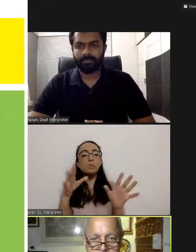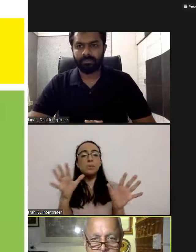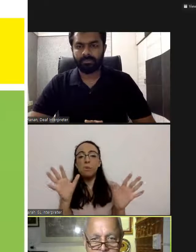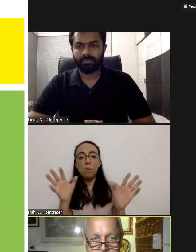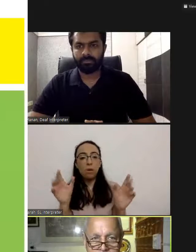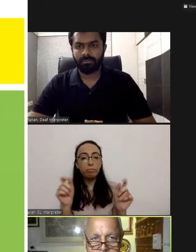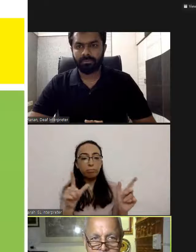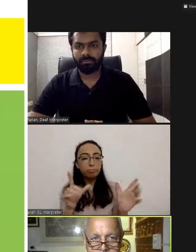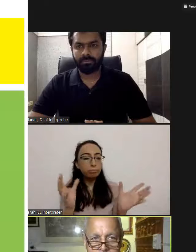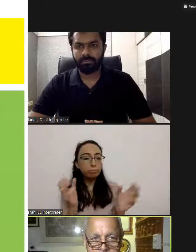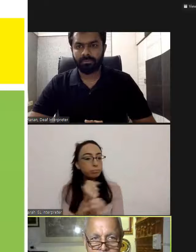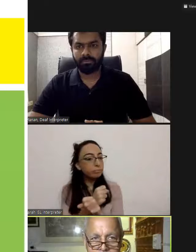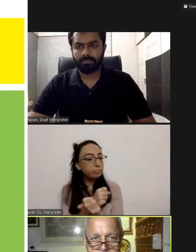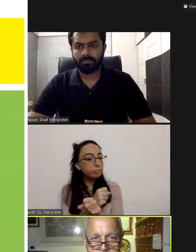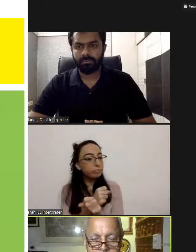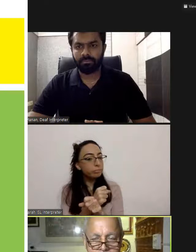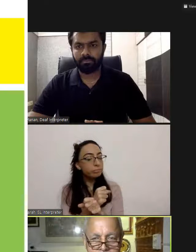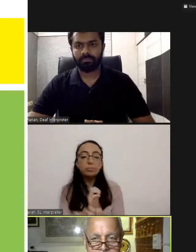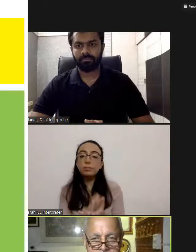gone.